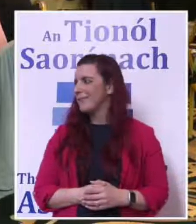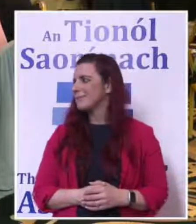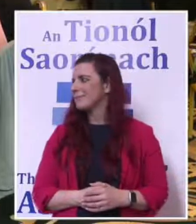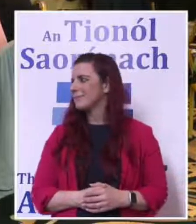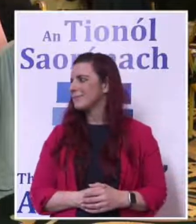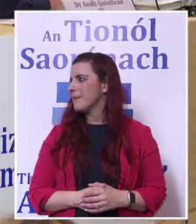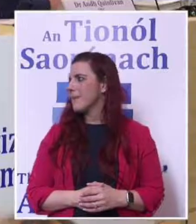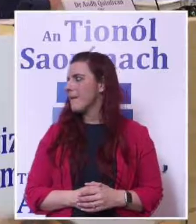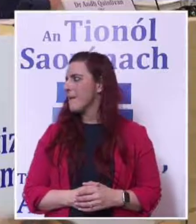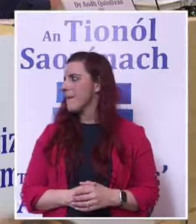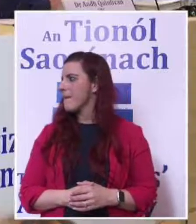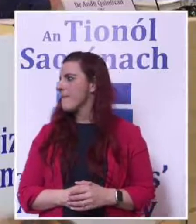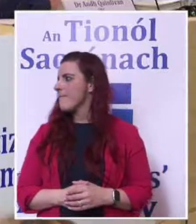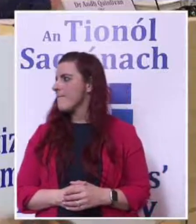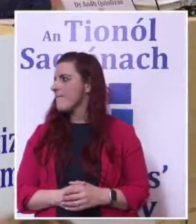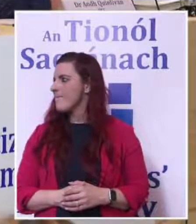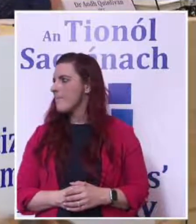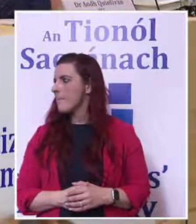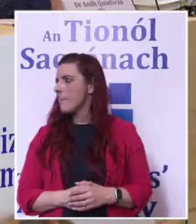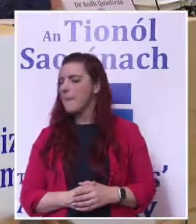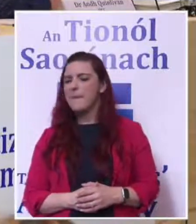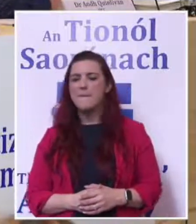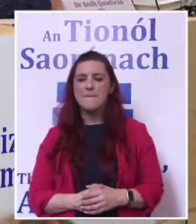I mean, Yeah. in very simple terms,